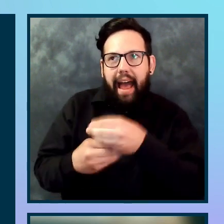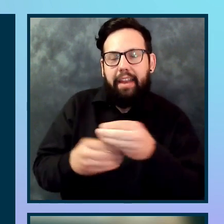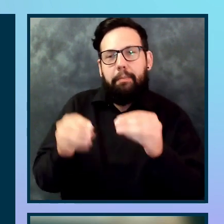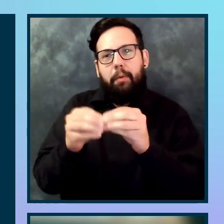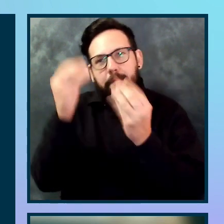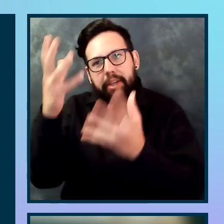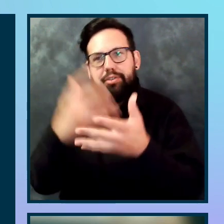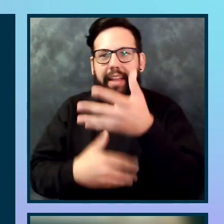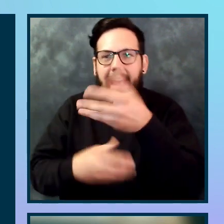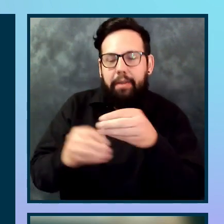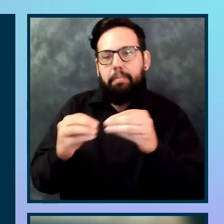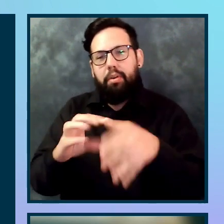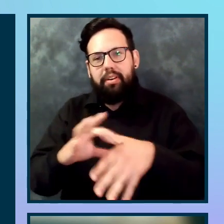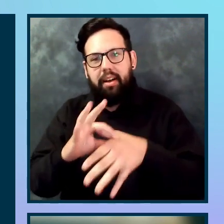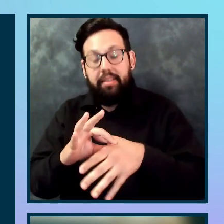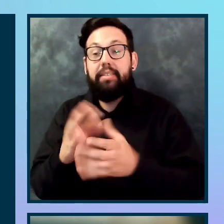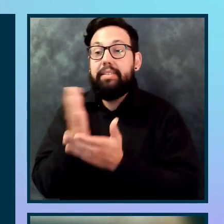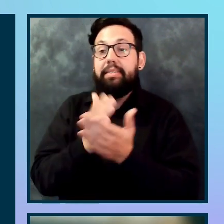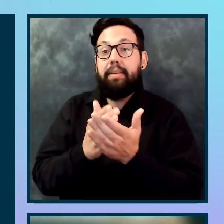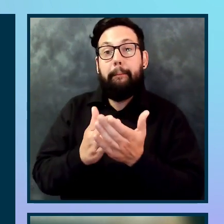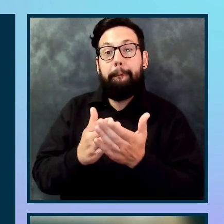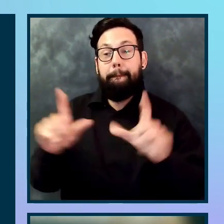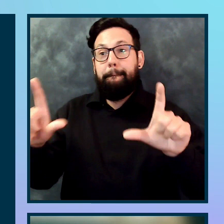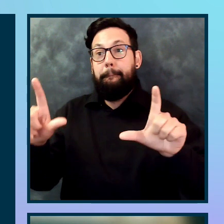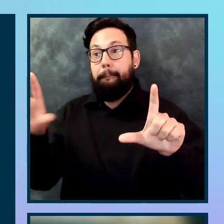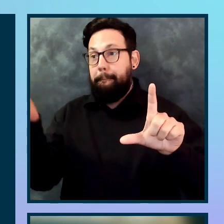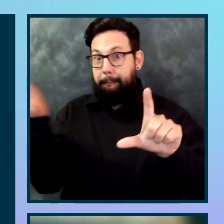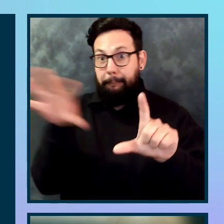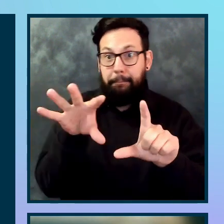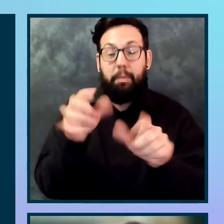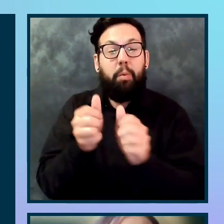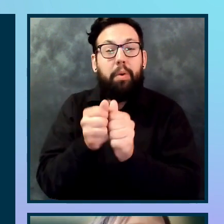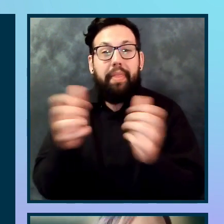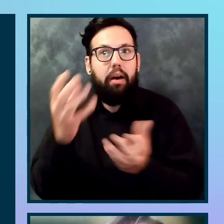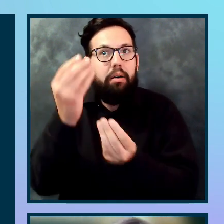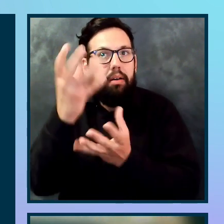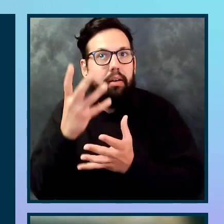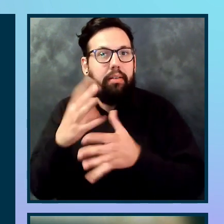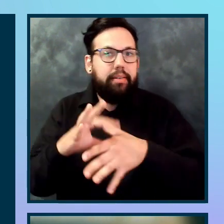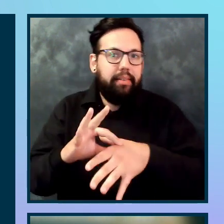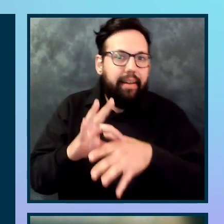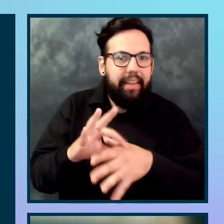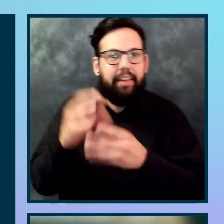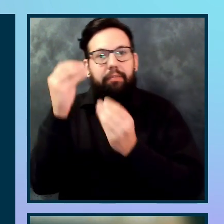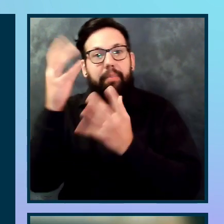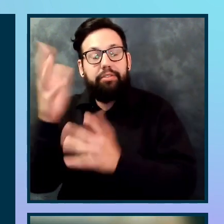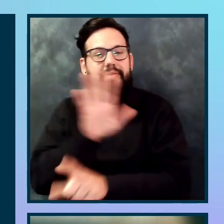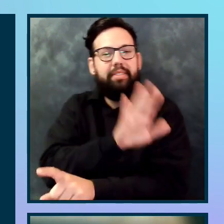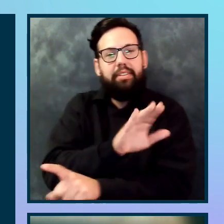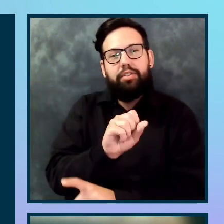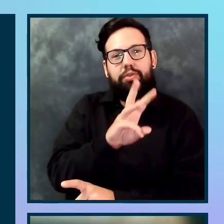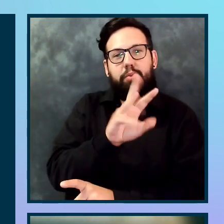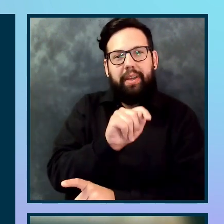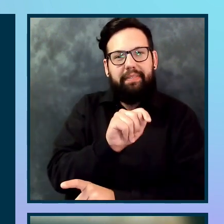that when you focus over them, without certain context or information, what Swiftui does by default, it might not make a lot